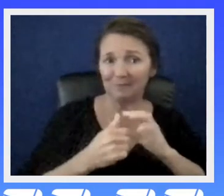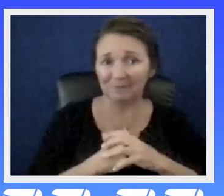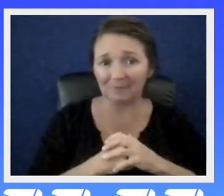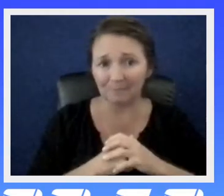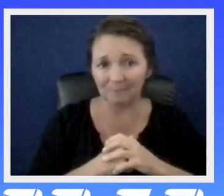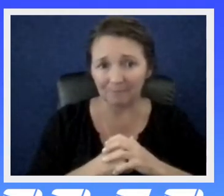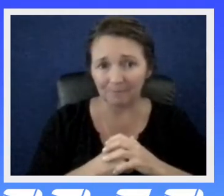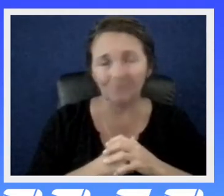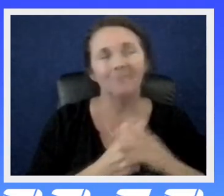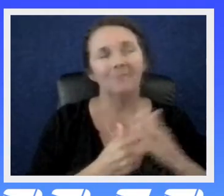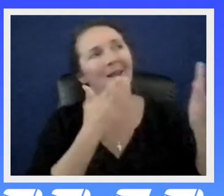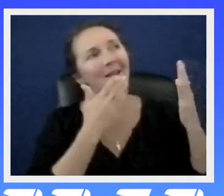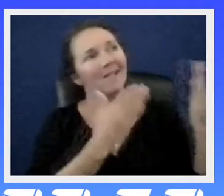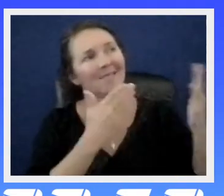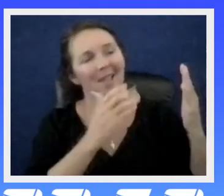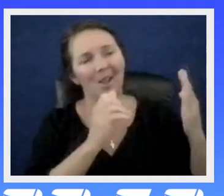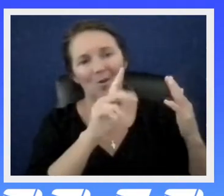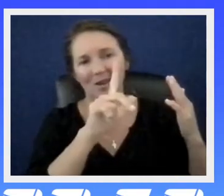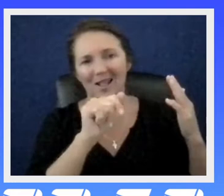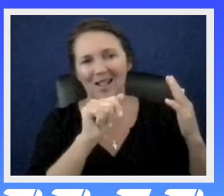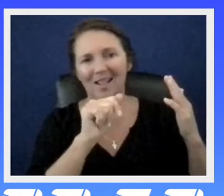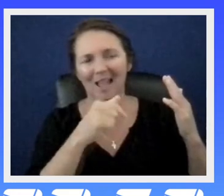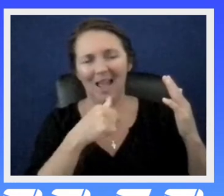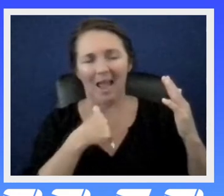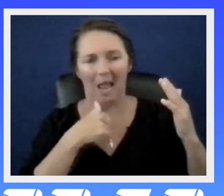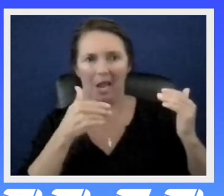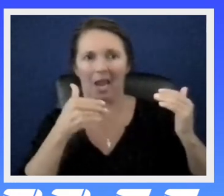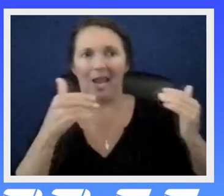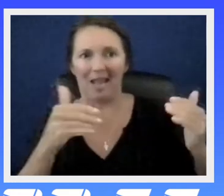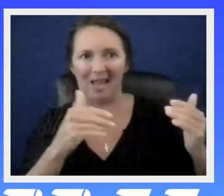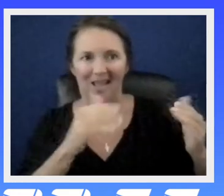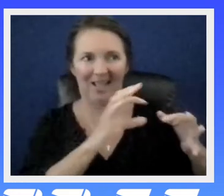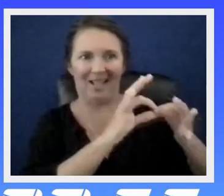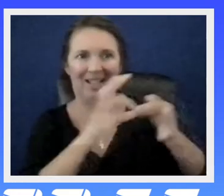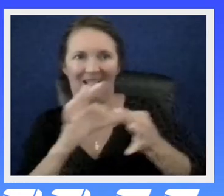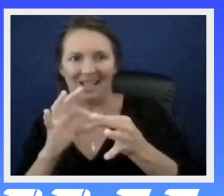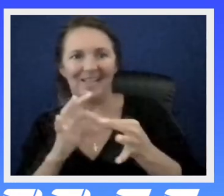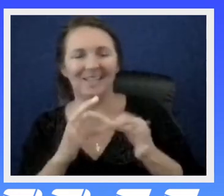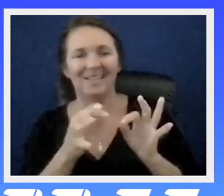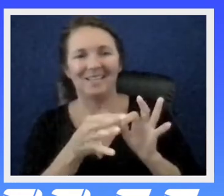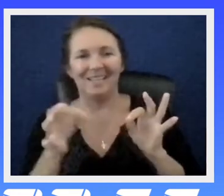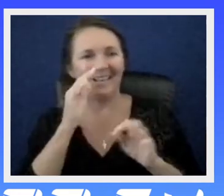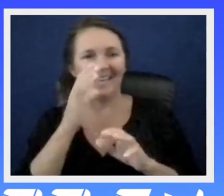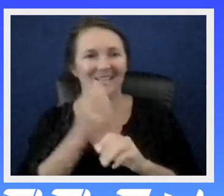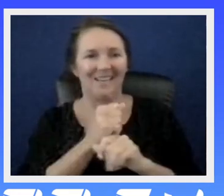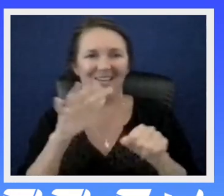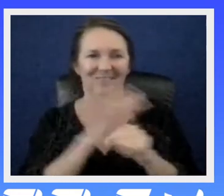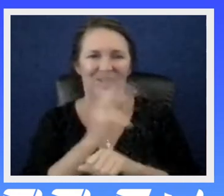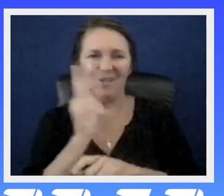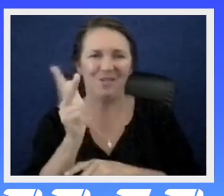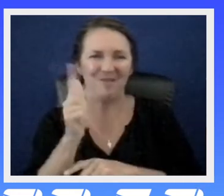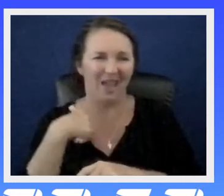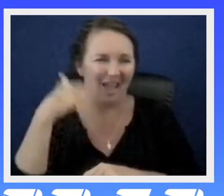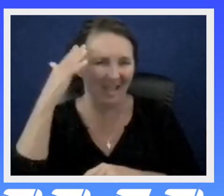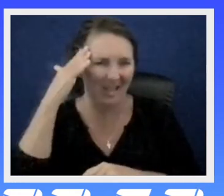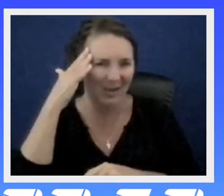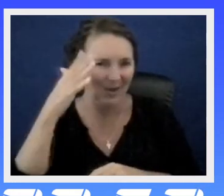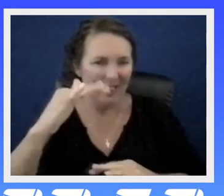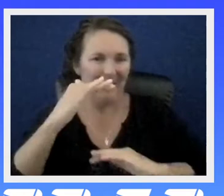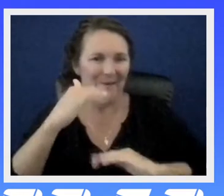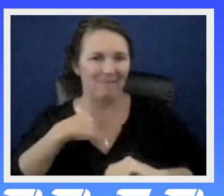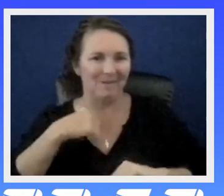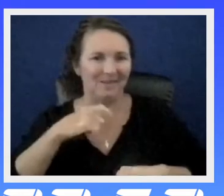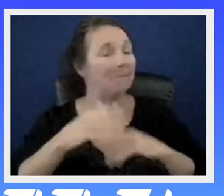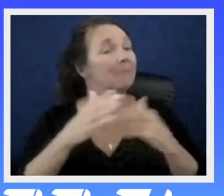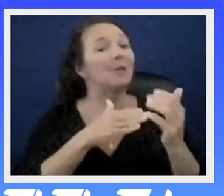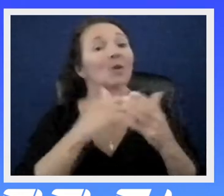Thank you, Cristela. Just wanted to, I'll pick up where I left off and won't take all 3 minutes because I took some already. And first, let me just shout